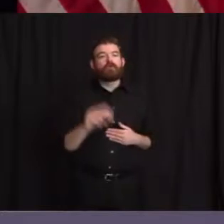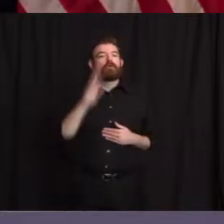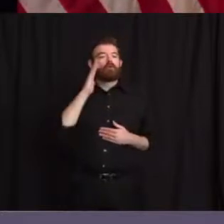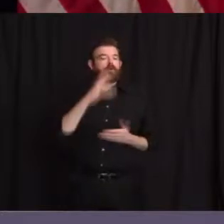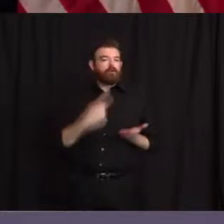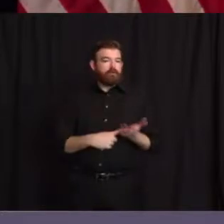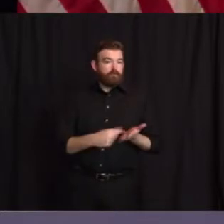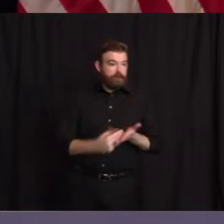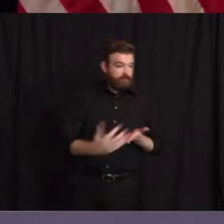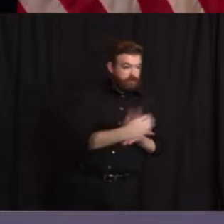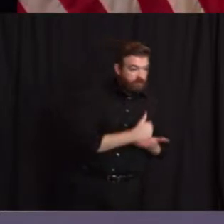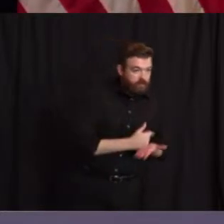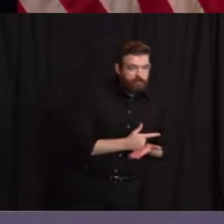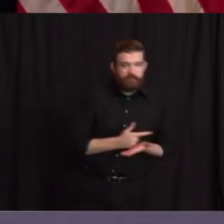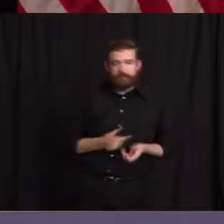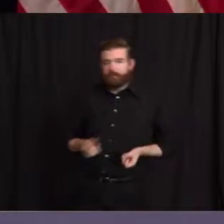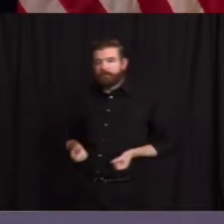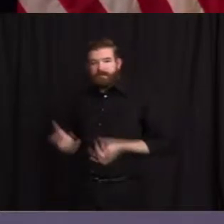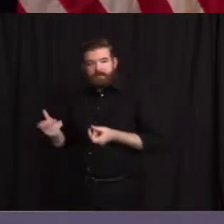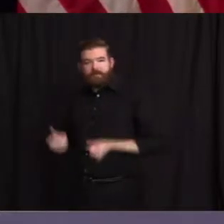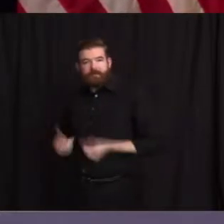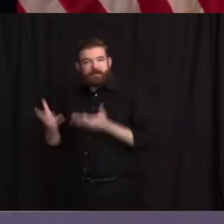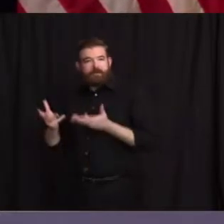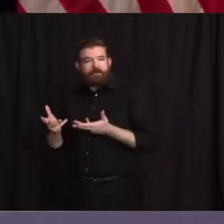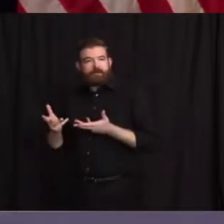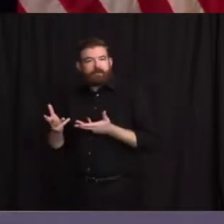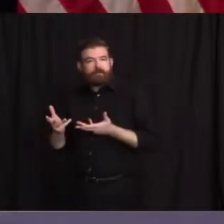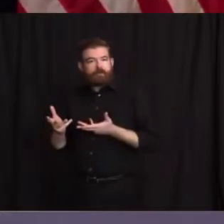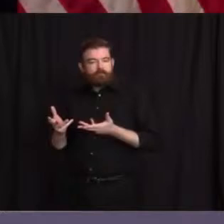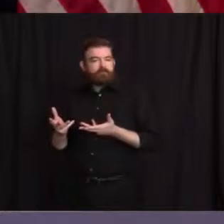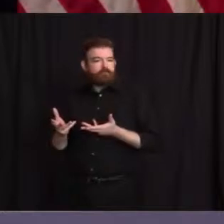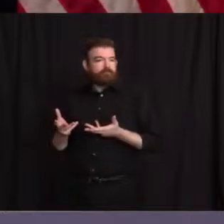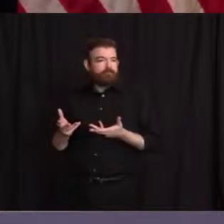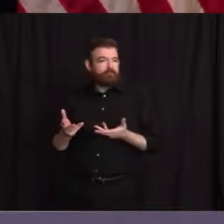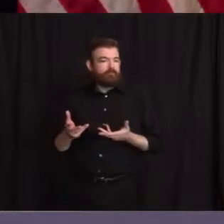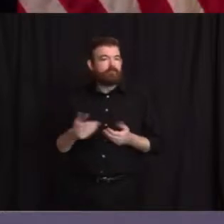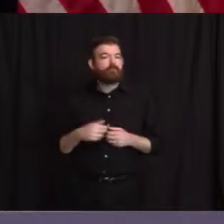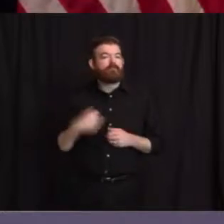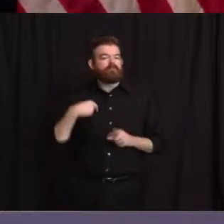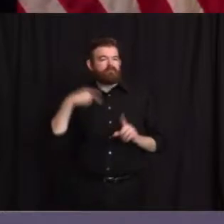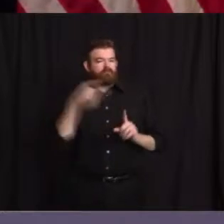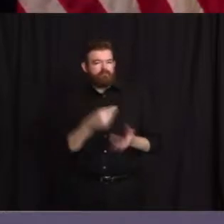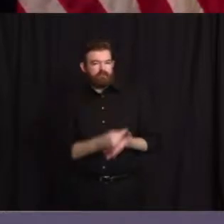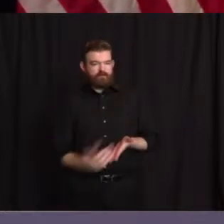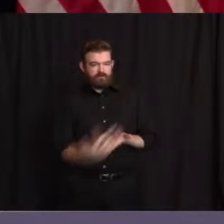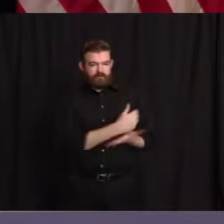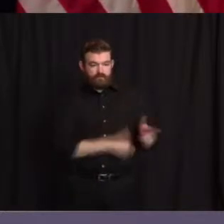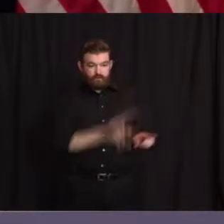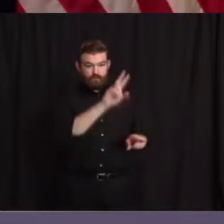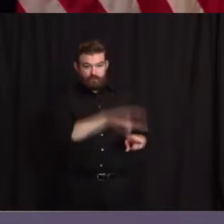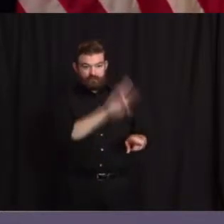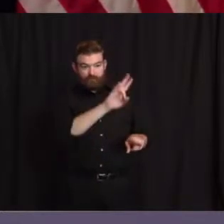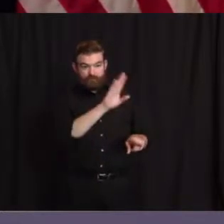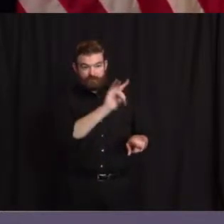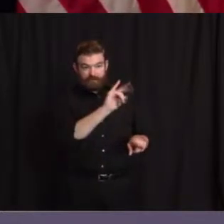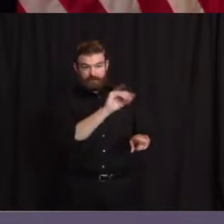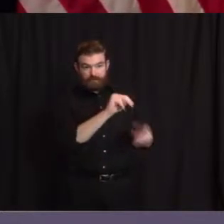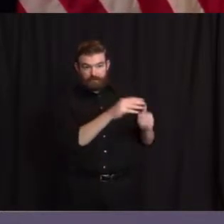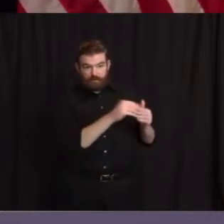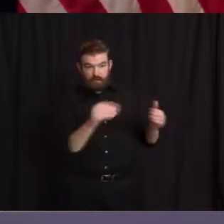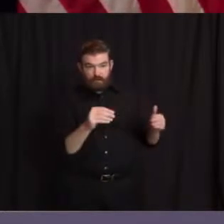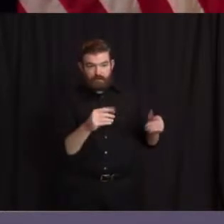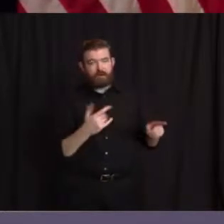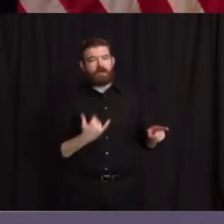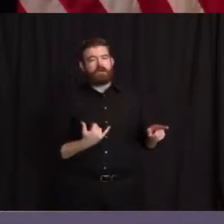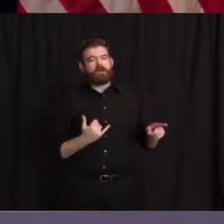day and as a result, but let's stay on revenues. $2.7 billion between now and September 30, and